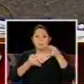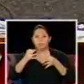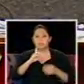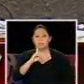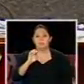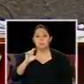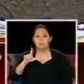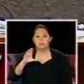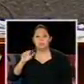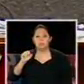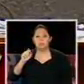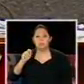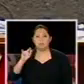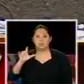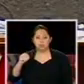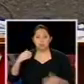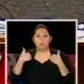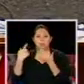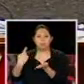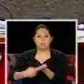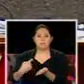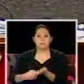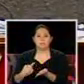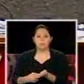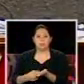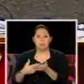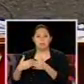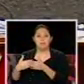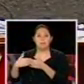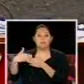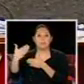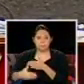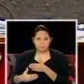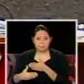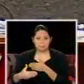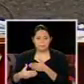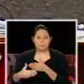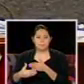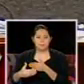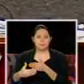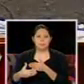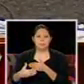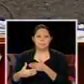Justice Castillo was taken up. Yes, Your Honor. And thereafter, the